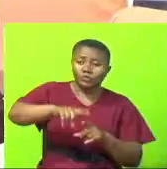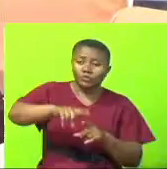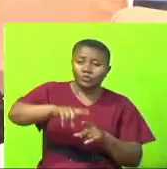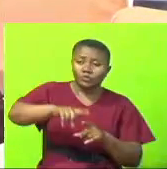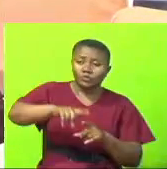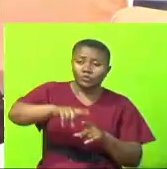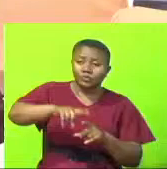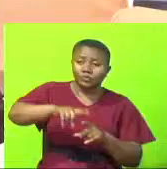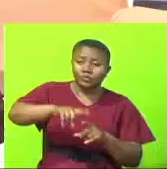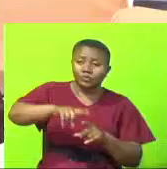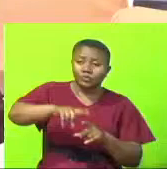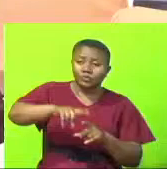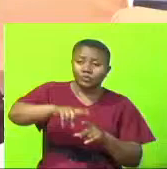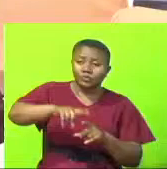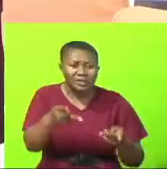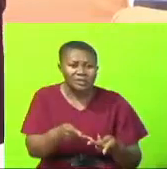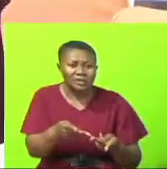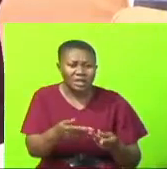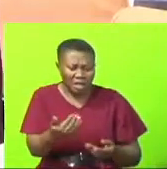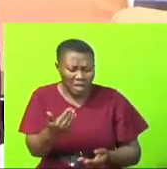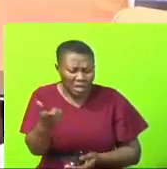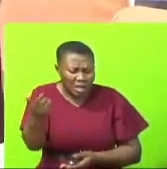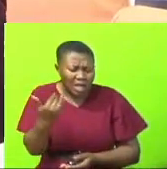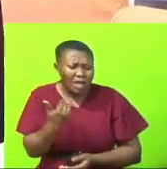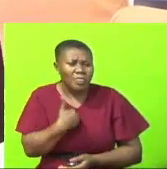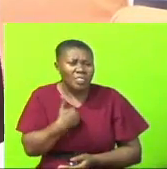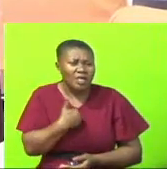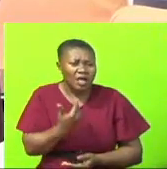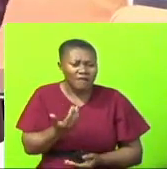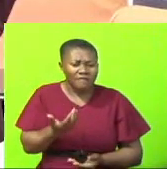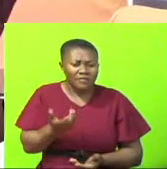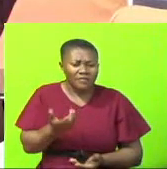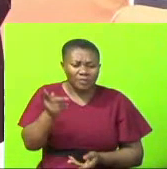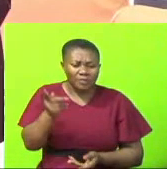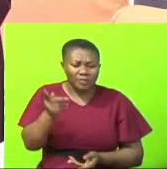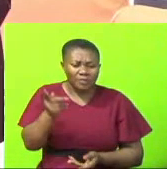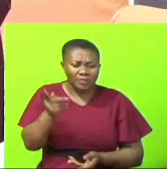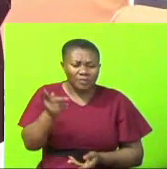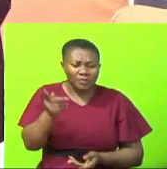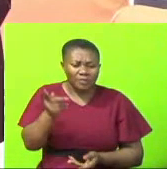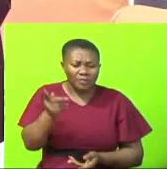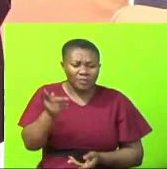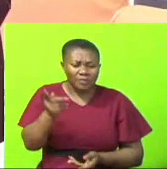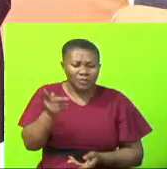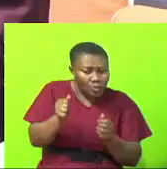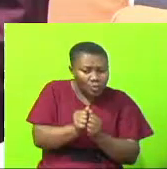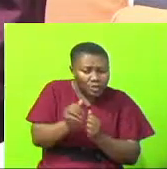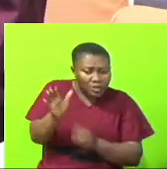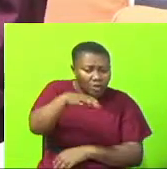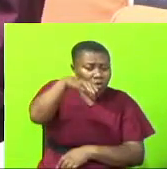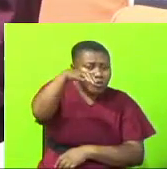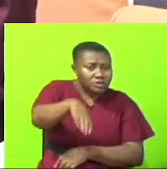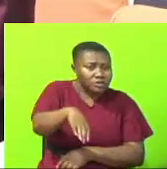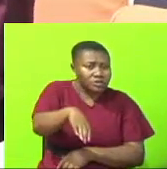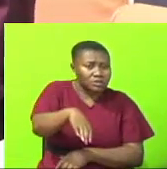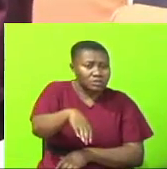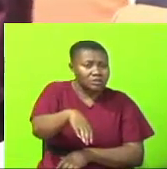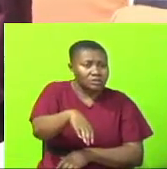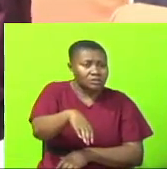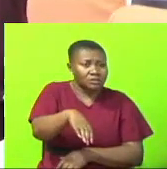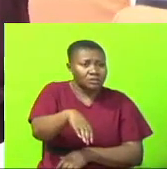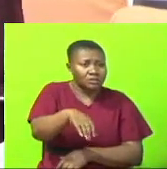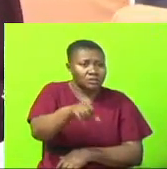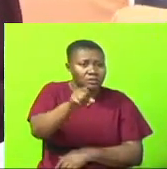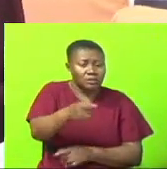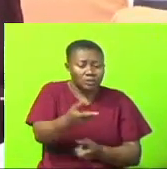a package, they had a pact, they had an agreement with their respective constituents to come and articulate and support